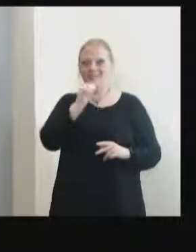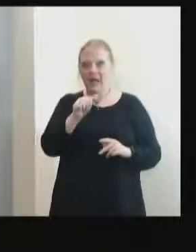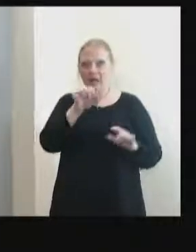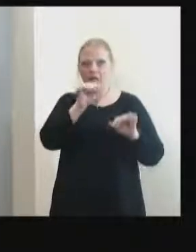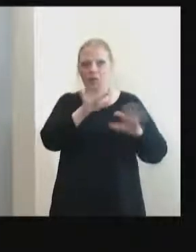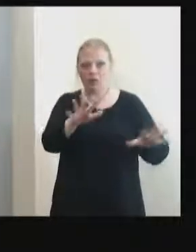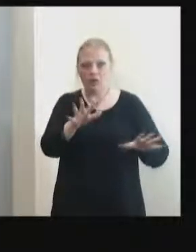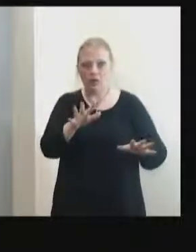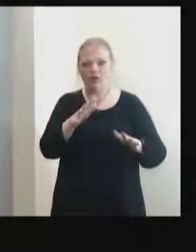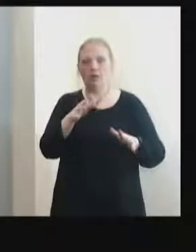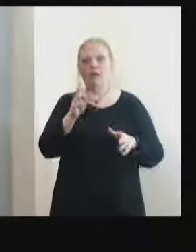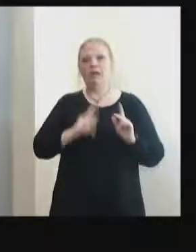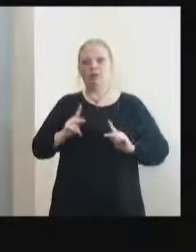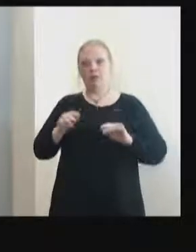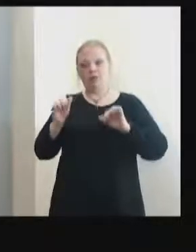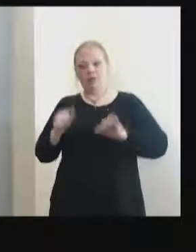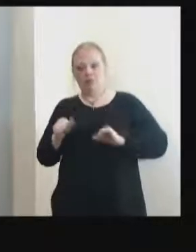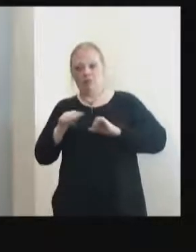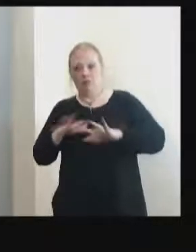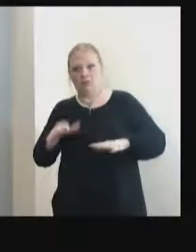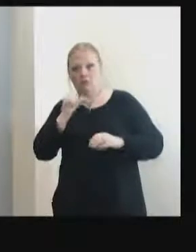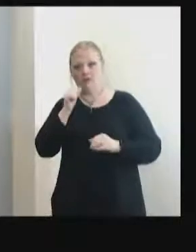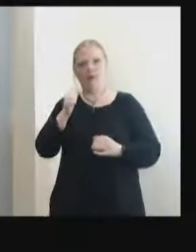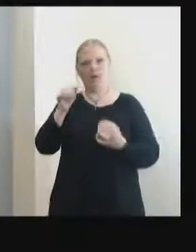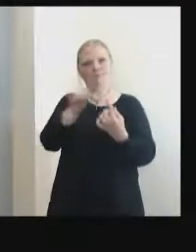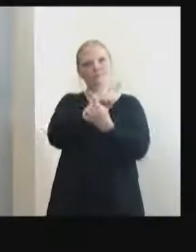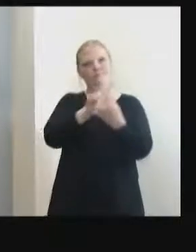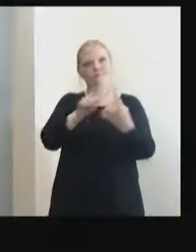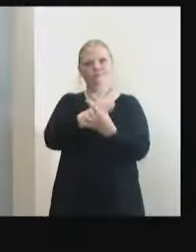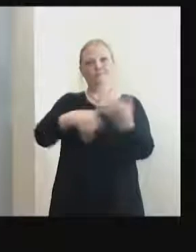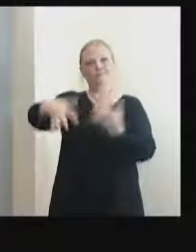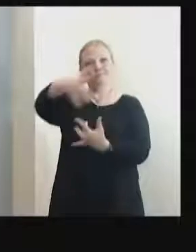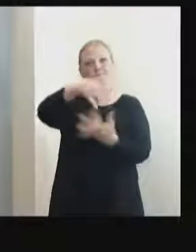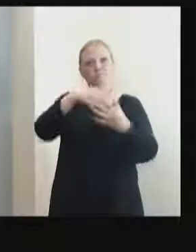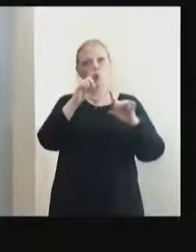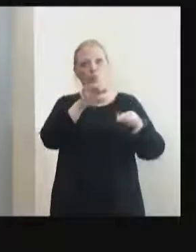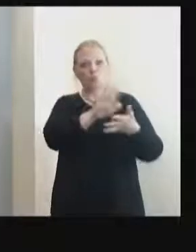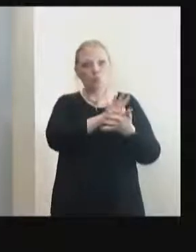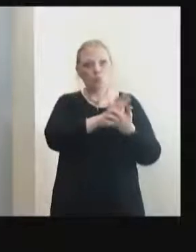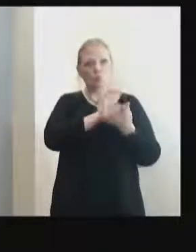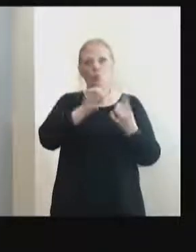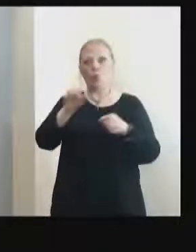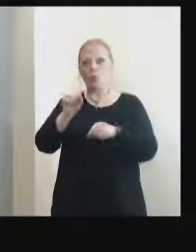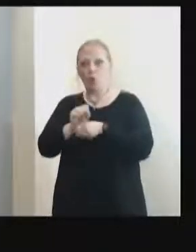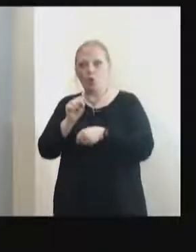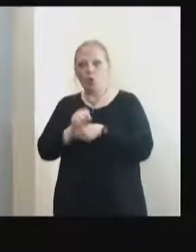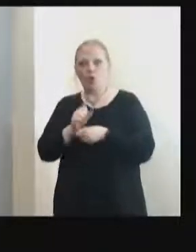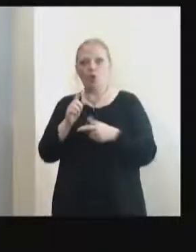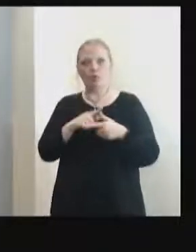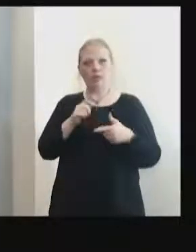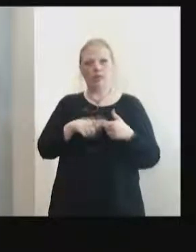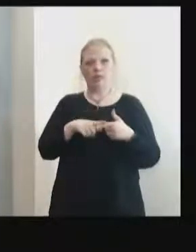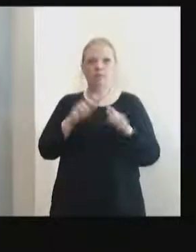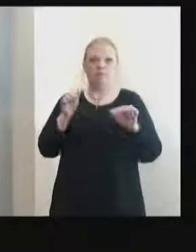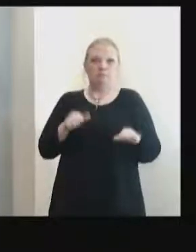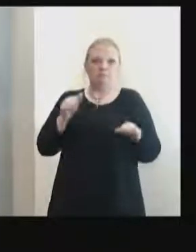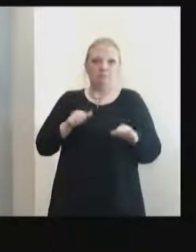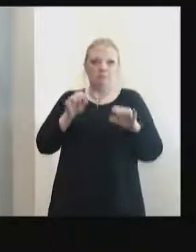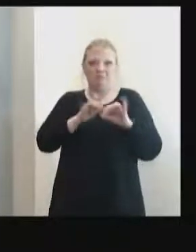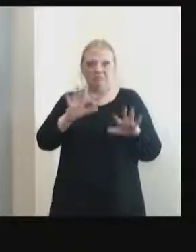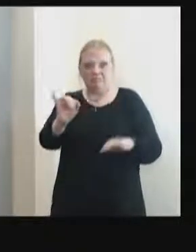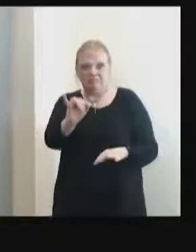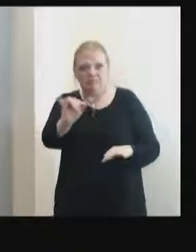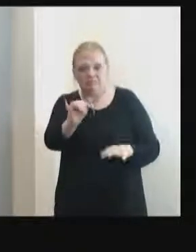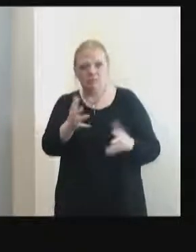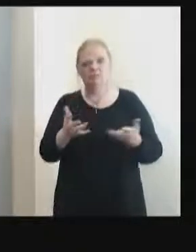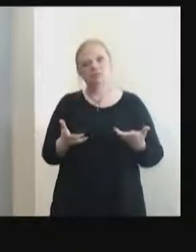who are potentially contagious are not walking around in the community, going to school, going to work, and potentially infecting other people and spreading